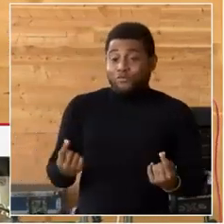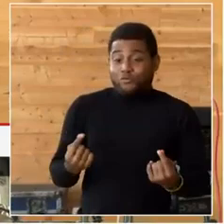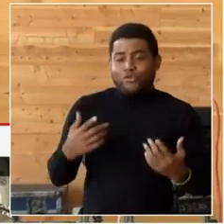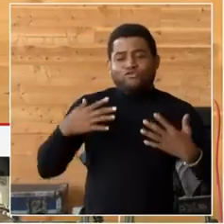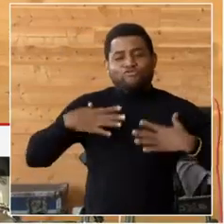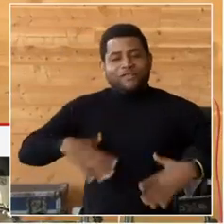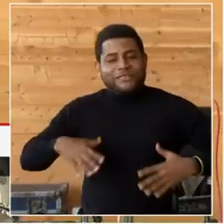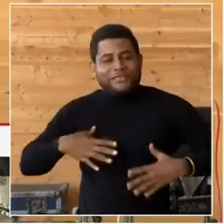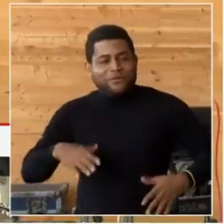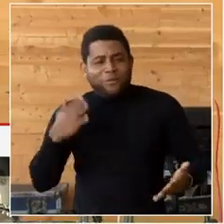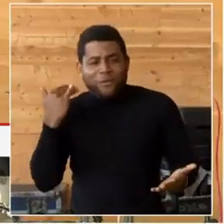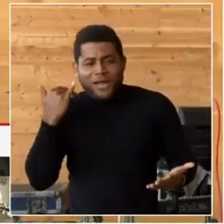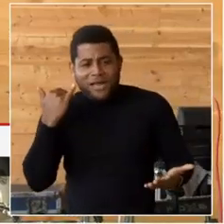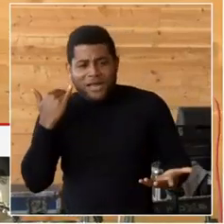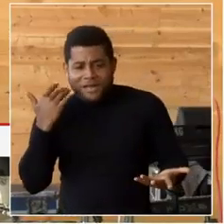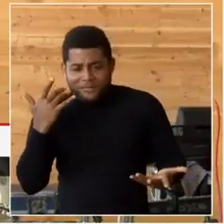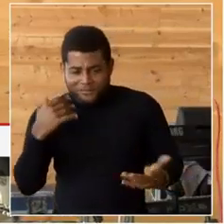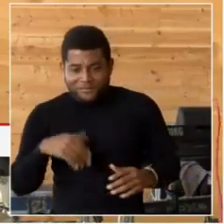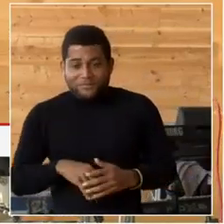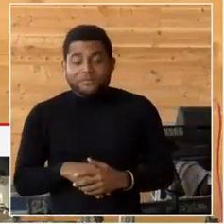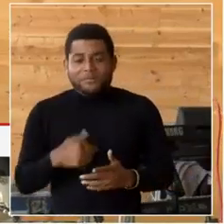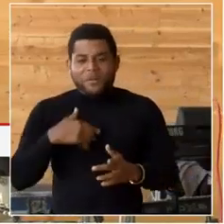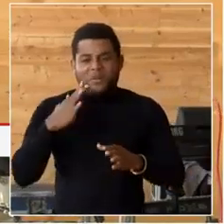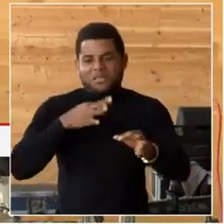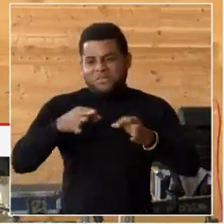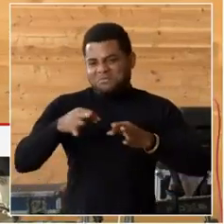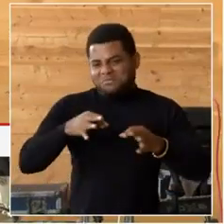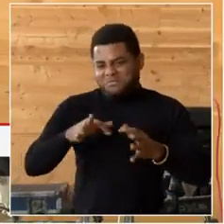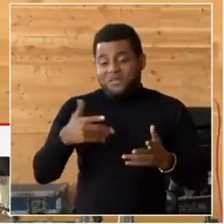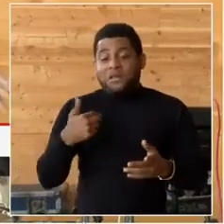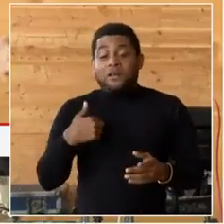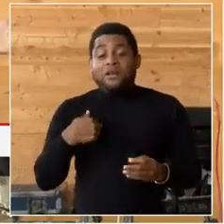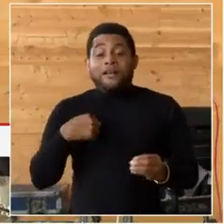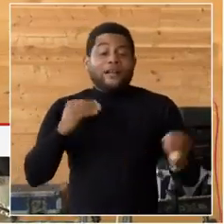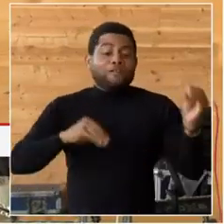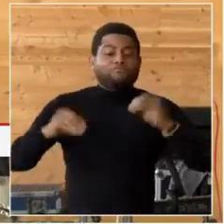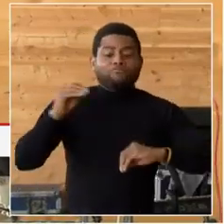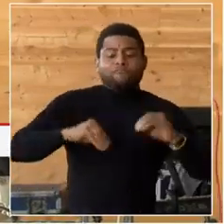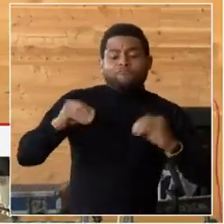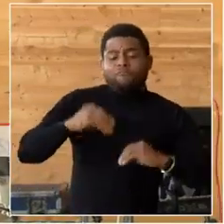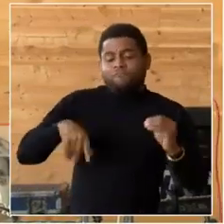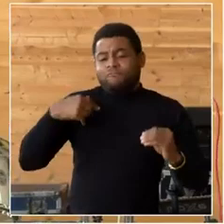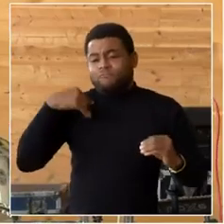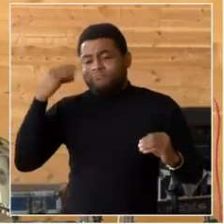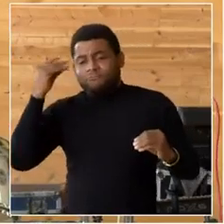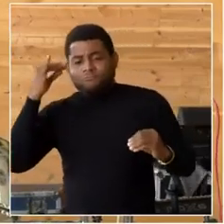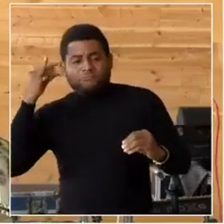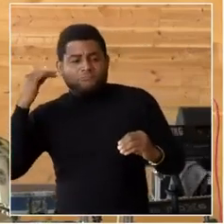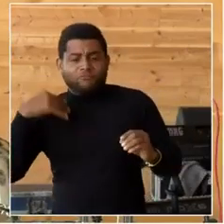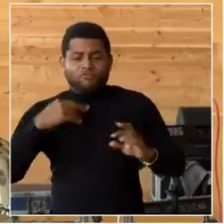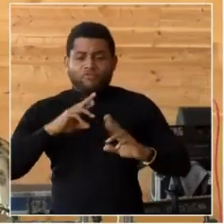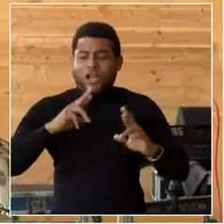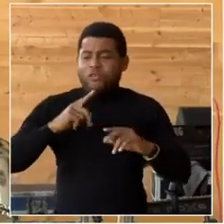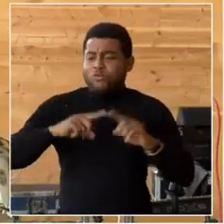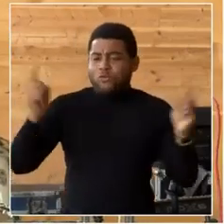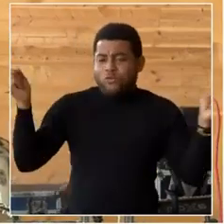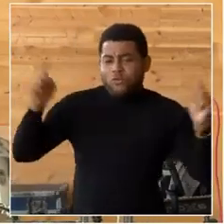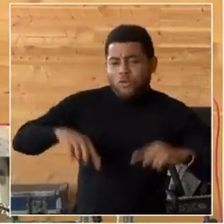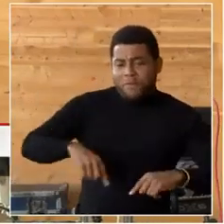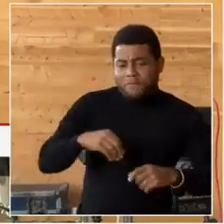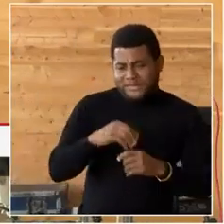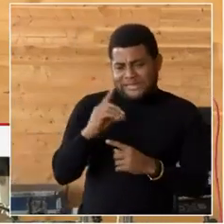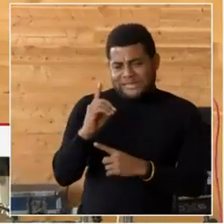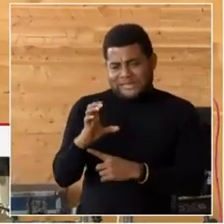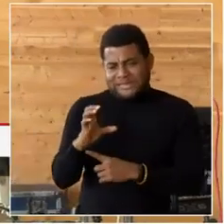because I was packing, getting ready to come down here from DC, and then I got